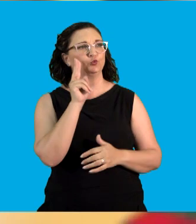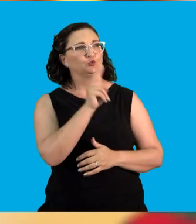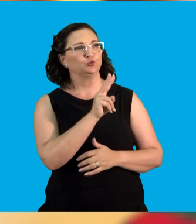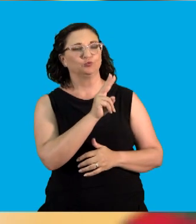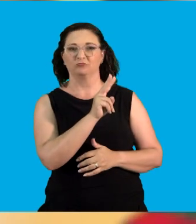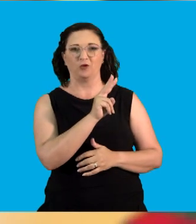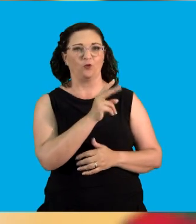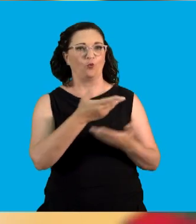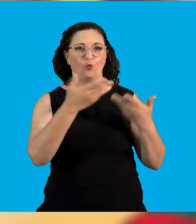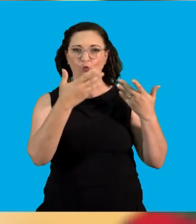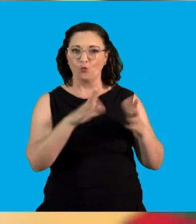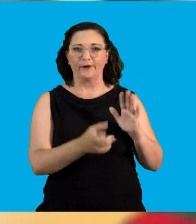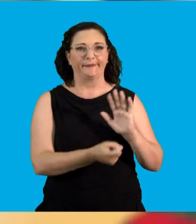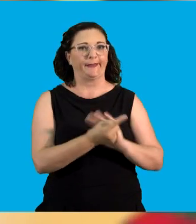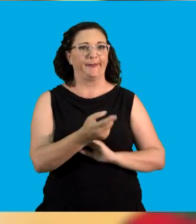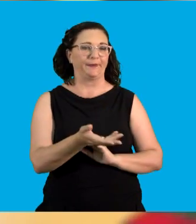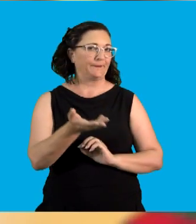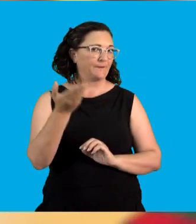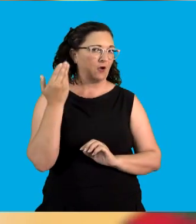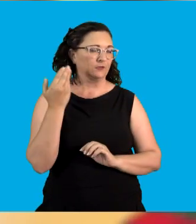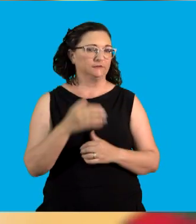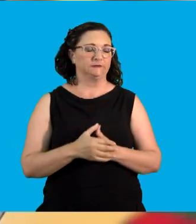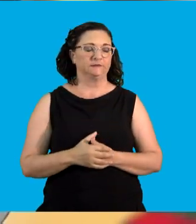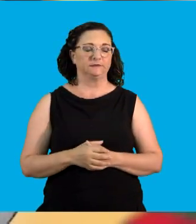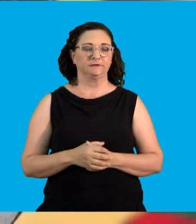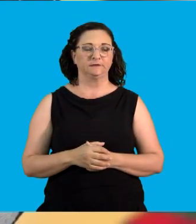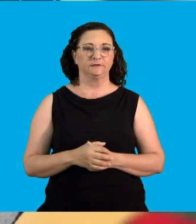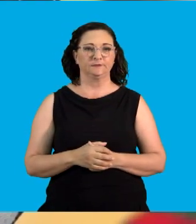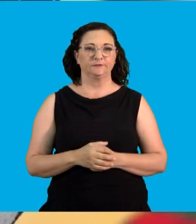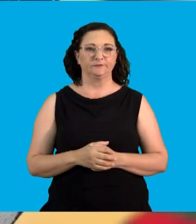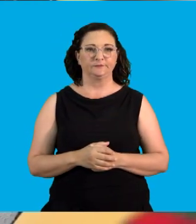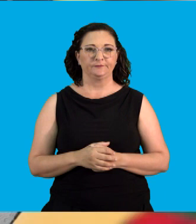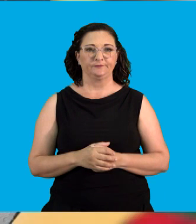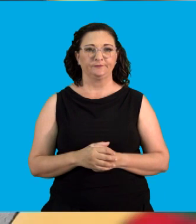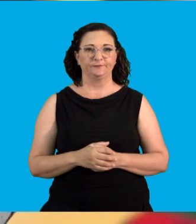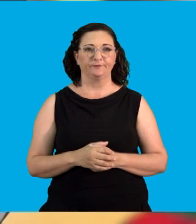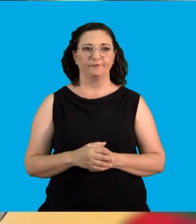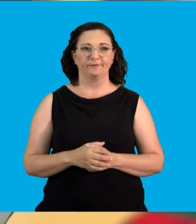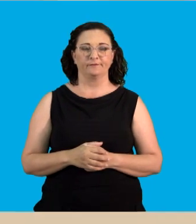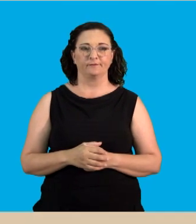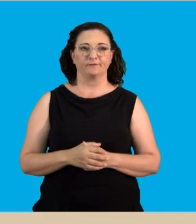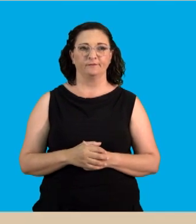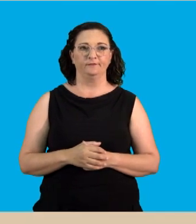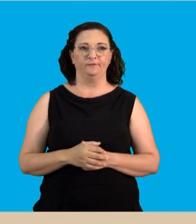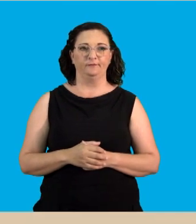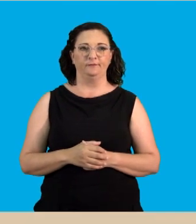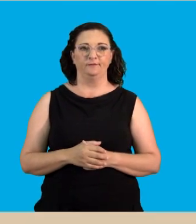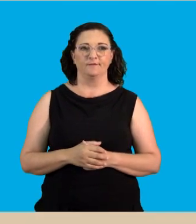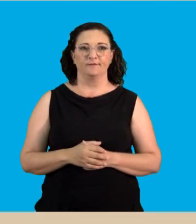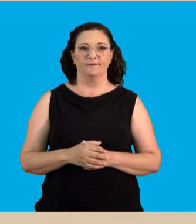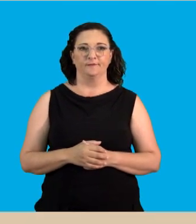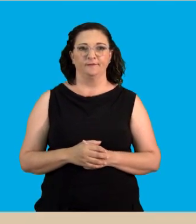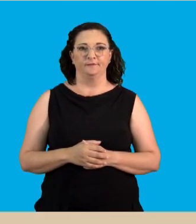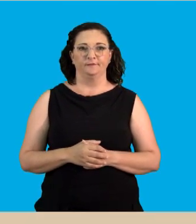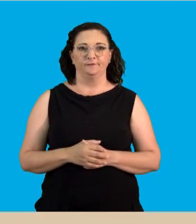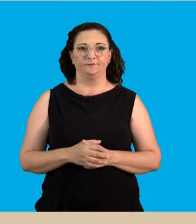looking at something that happened in the past. So we are going to write that down. We are going to say that it